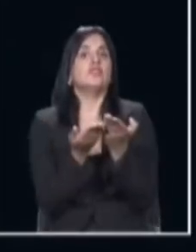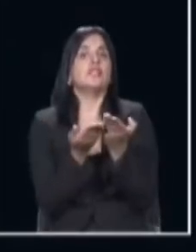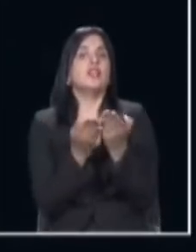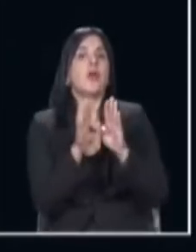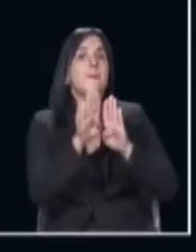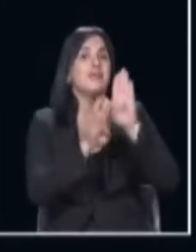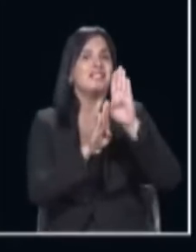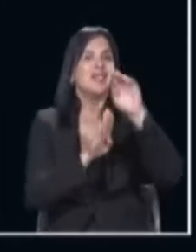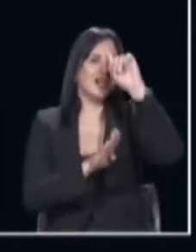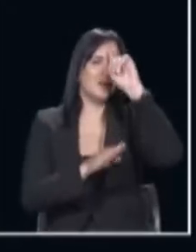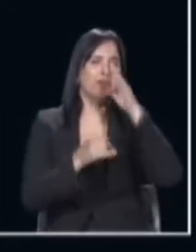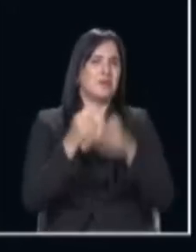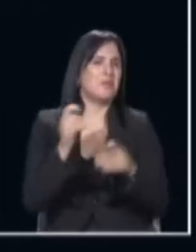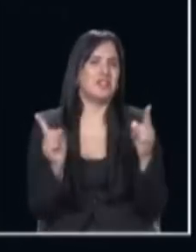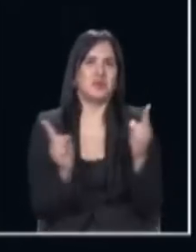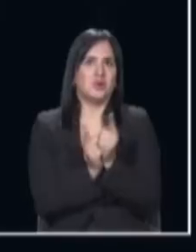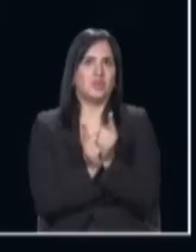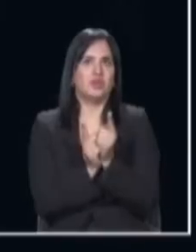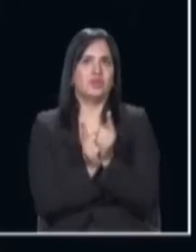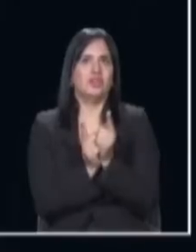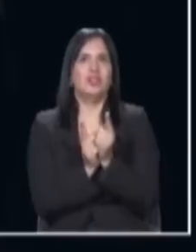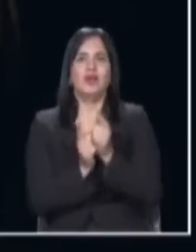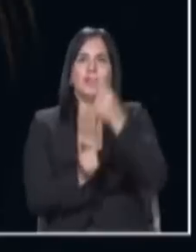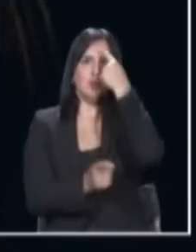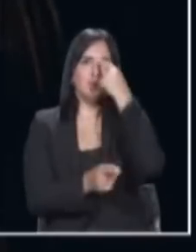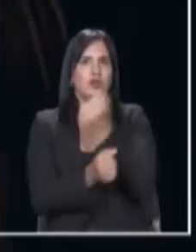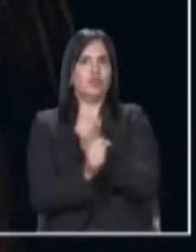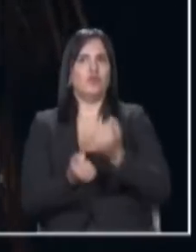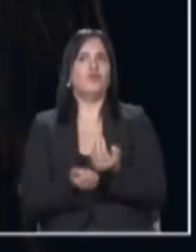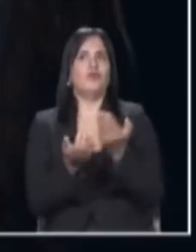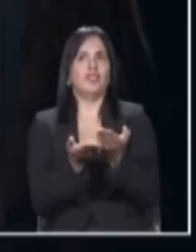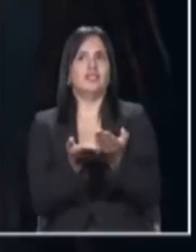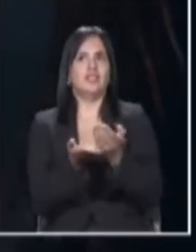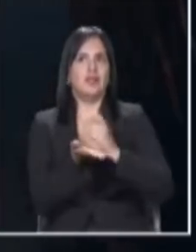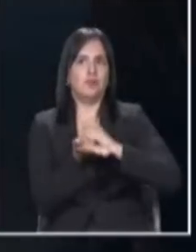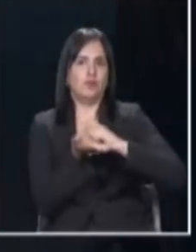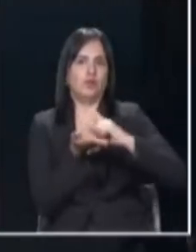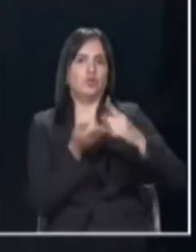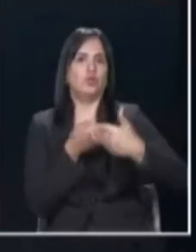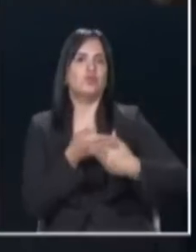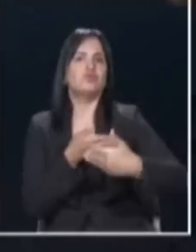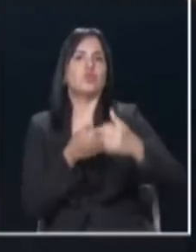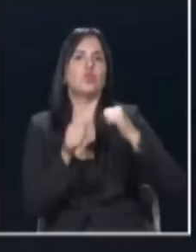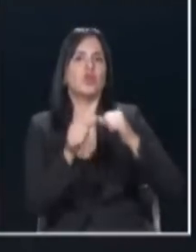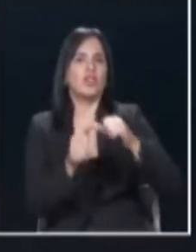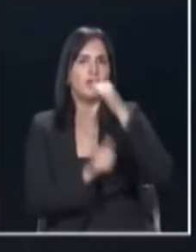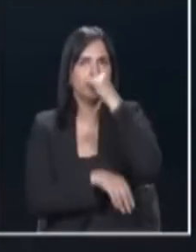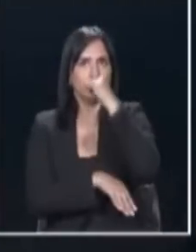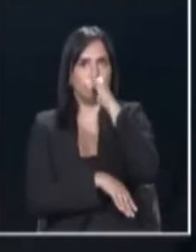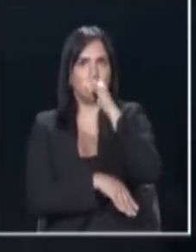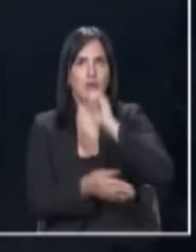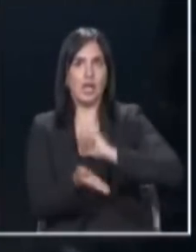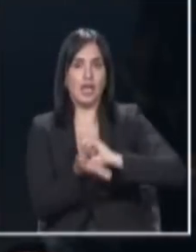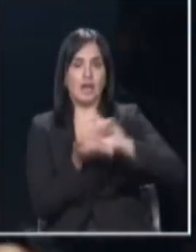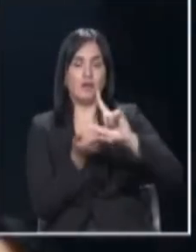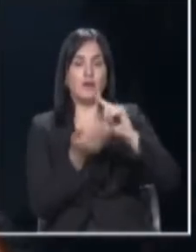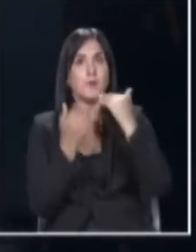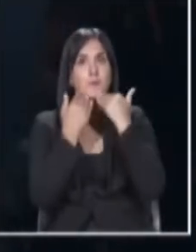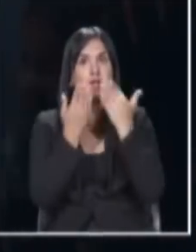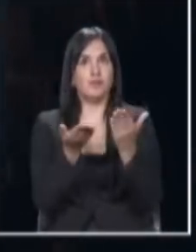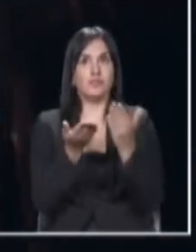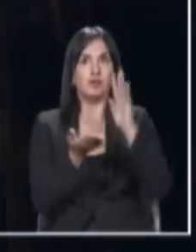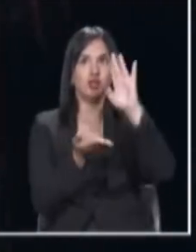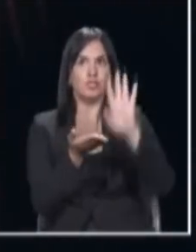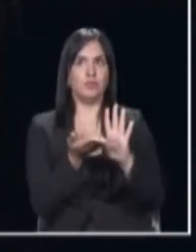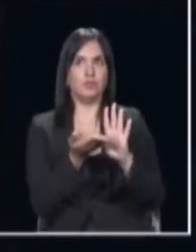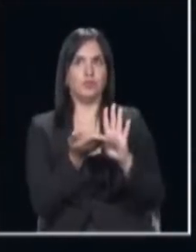in the short term but they do not provide an evolutionary advantage in the long term Evolution favors traits that are beneficial to